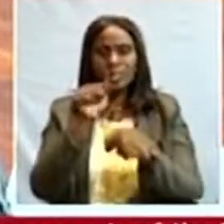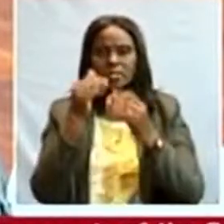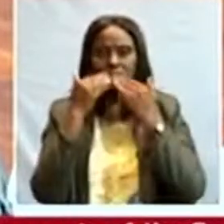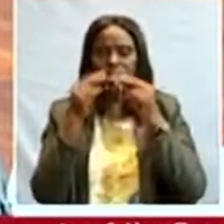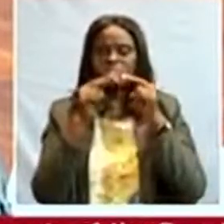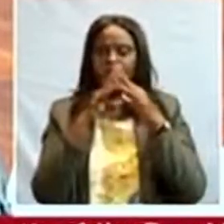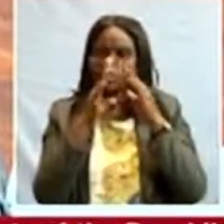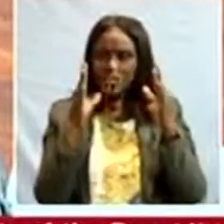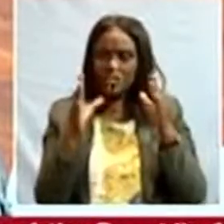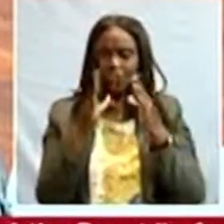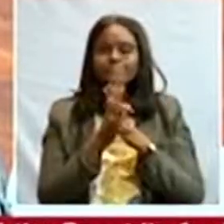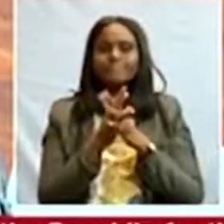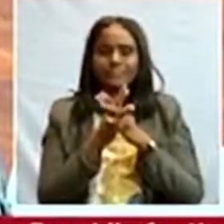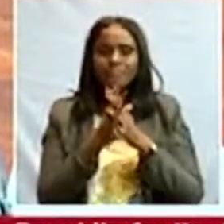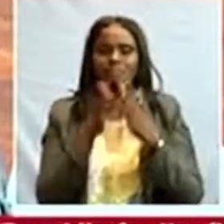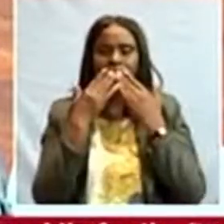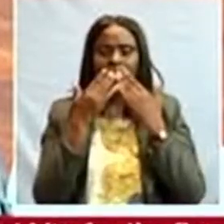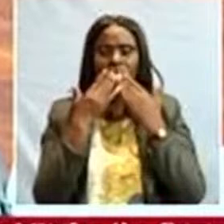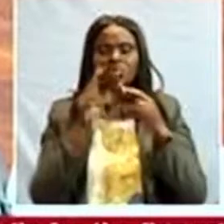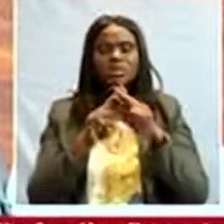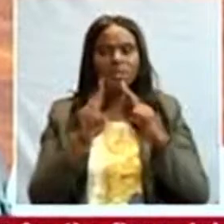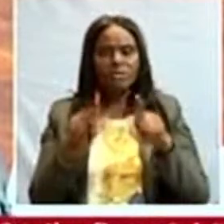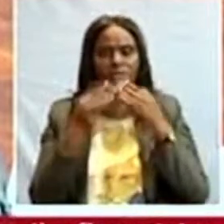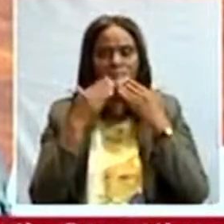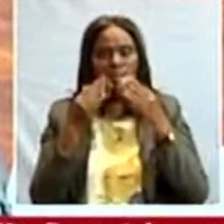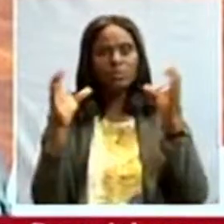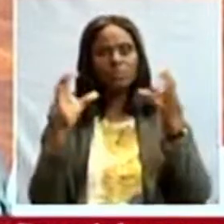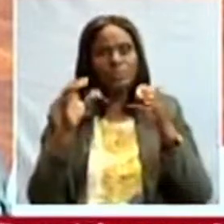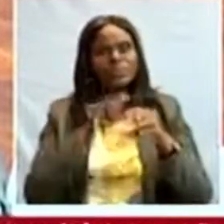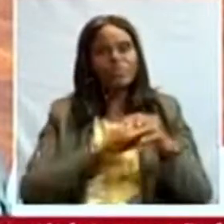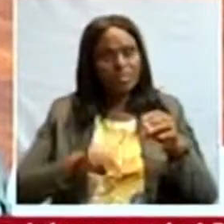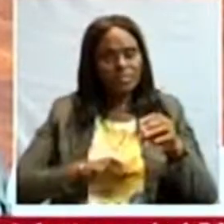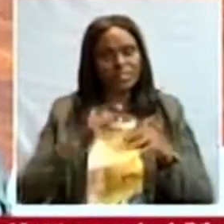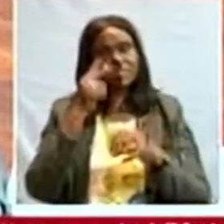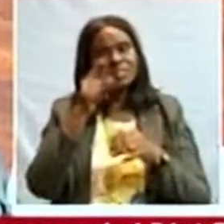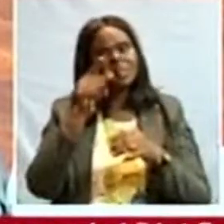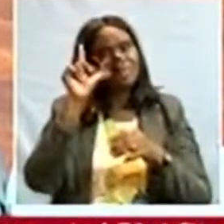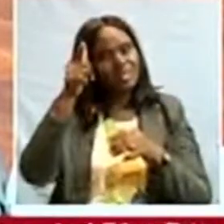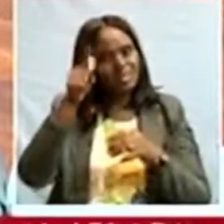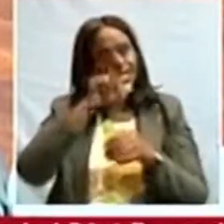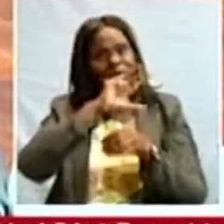much. Thank you, Chair. Thank you, committee members. See